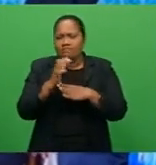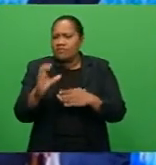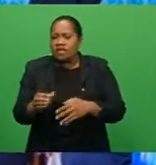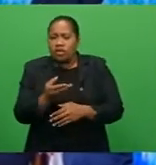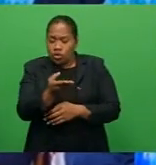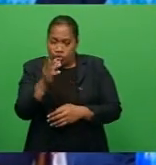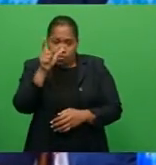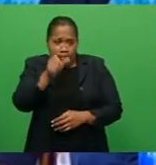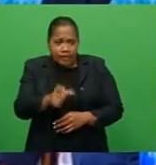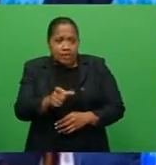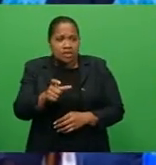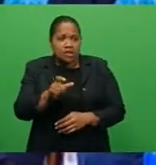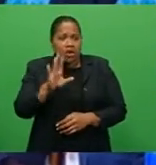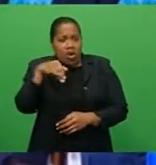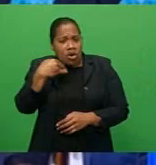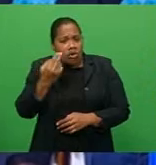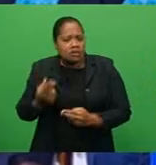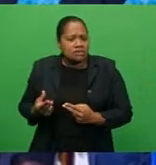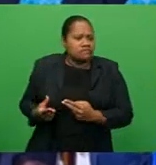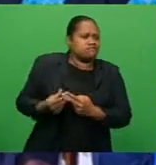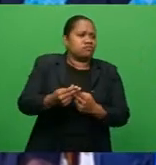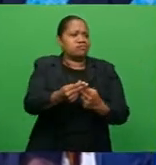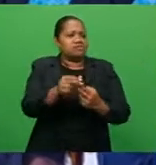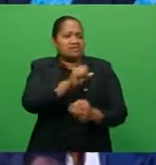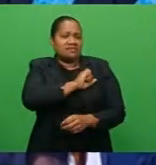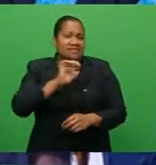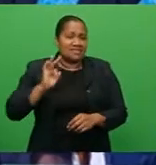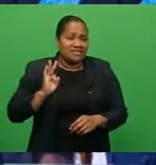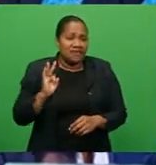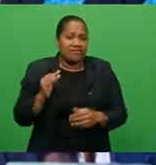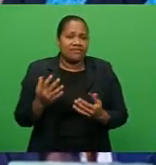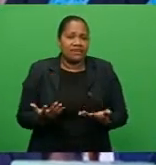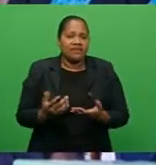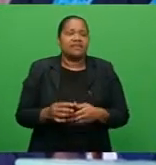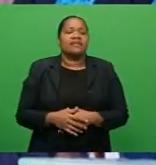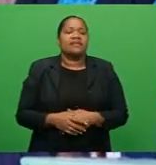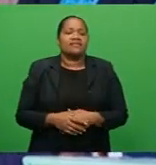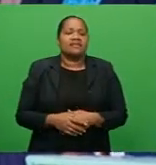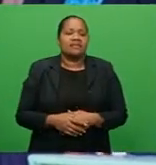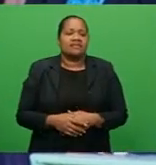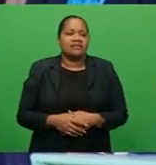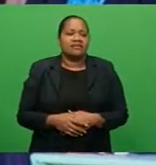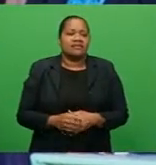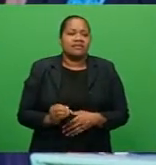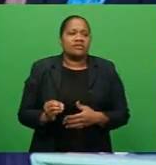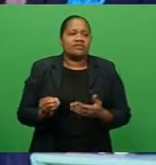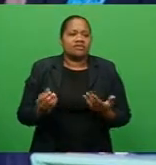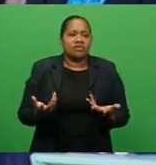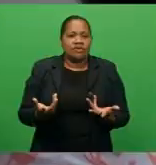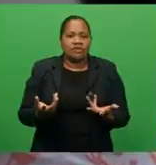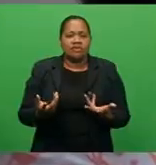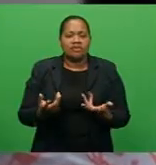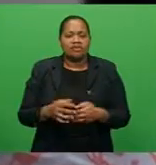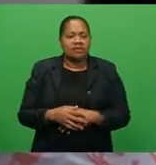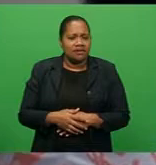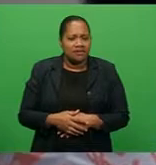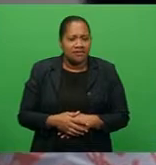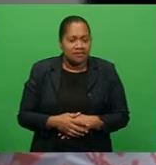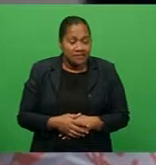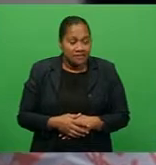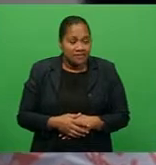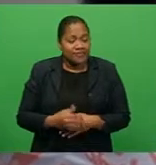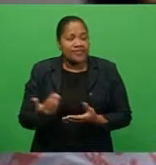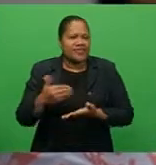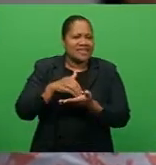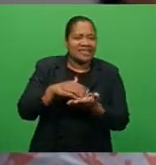there for your staff. Being sitting in my chair will not be something that is unattainable. She adds that